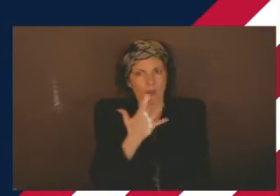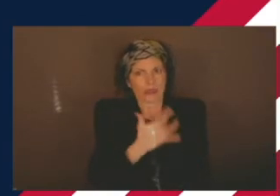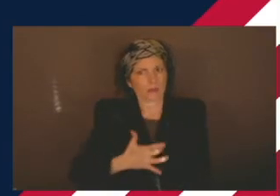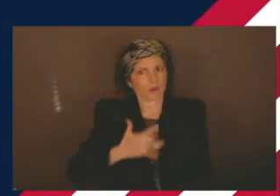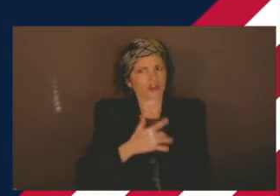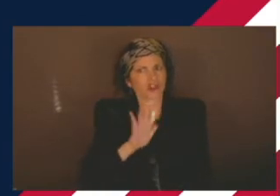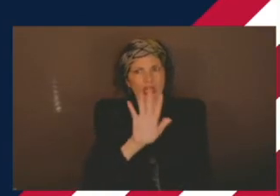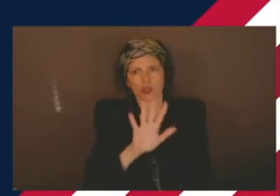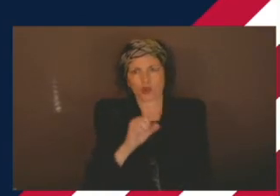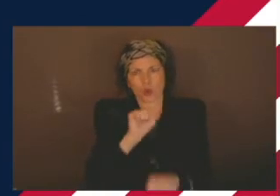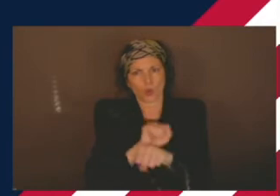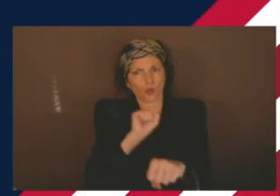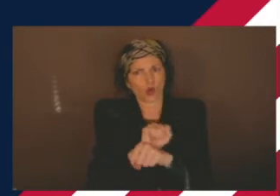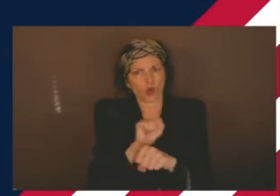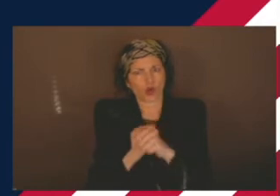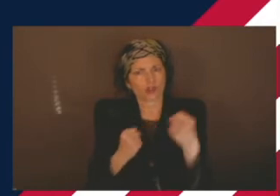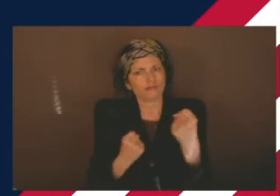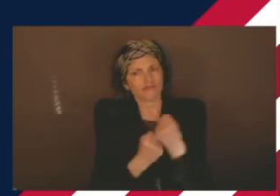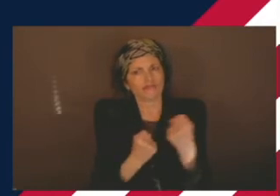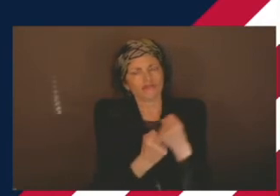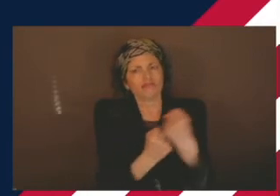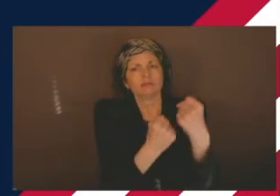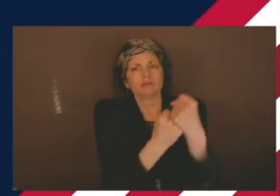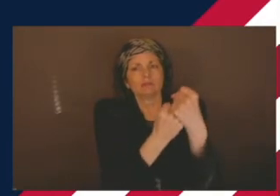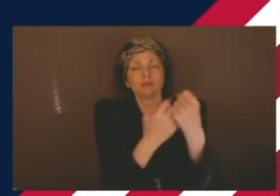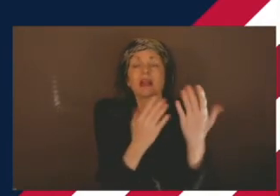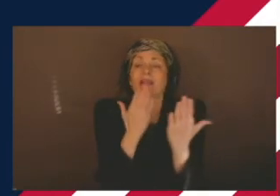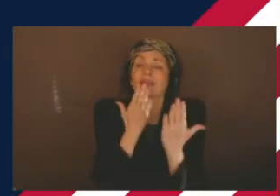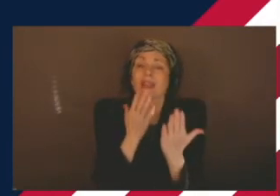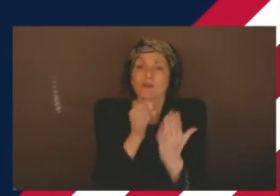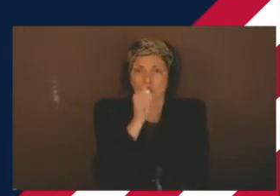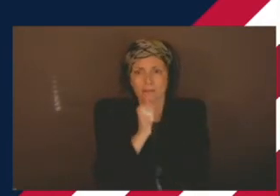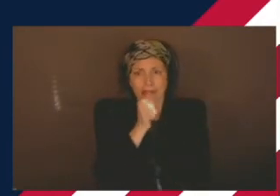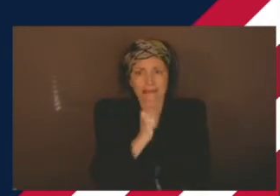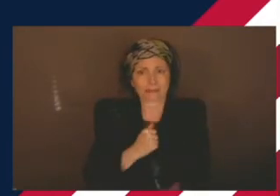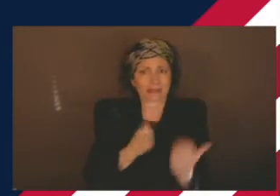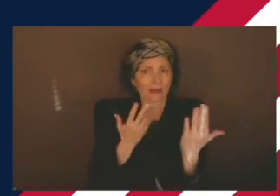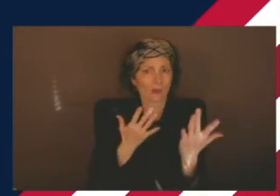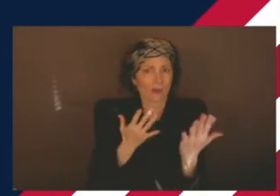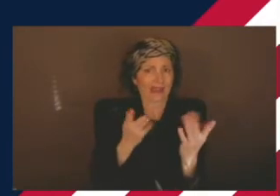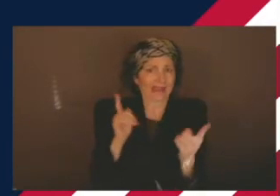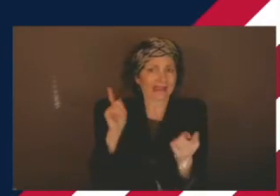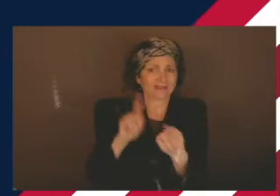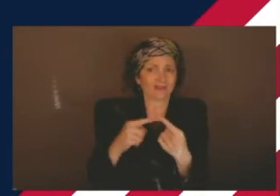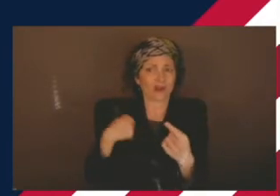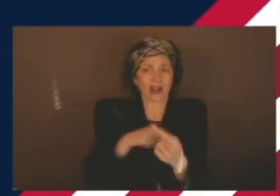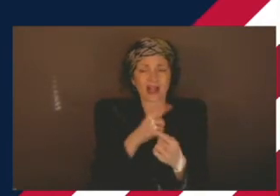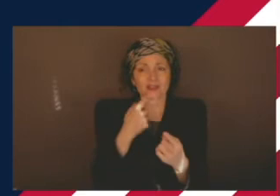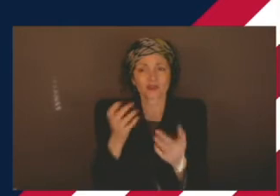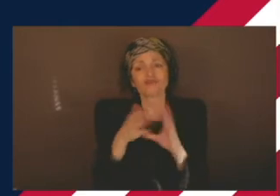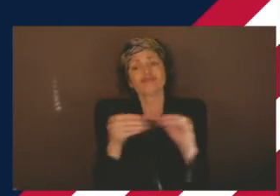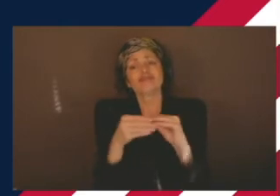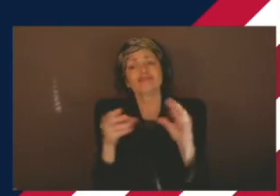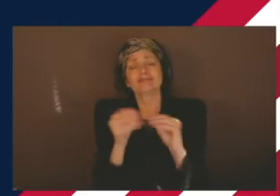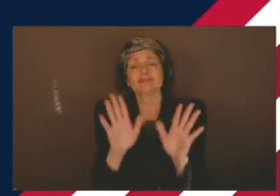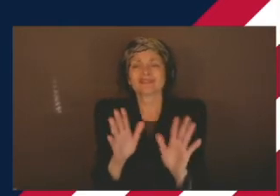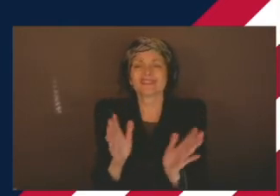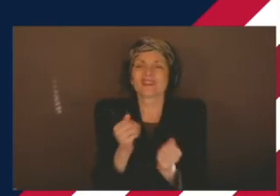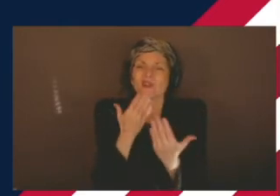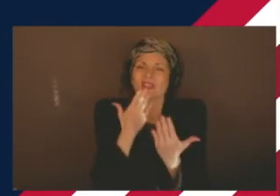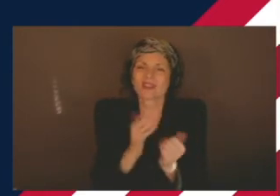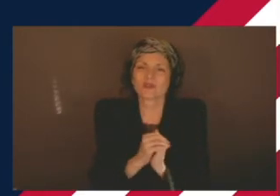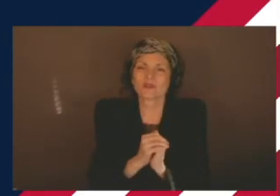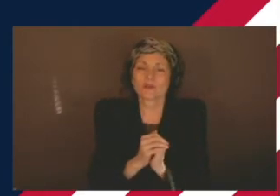advocacy, and thank you for patiently waiting to share your testimony with us. Thank you so much for the opportunity to